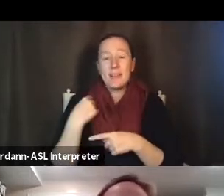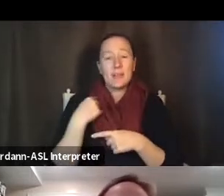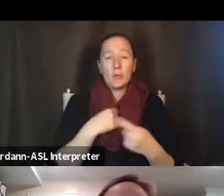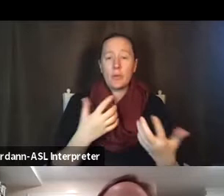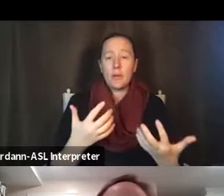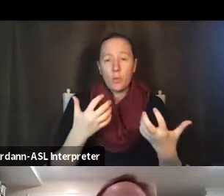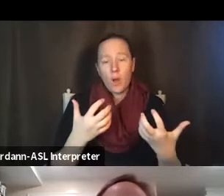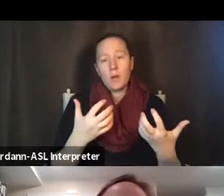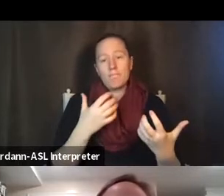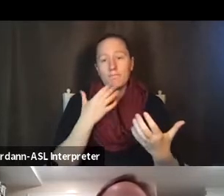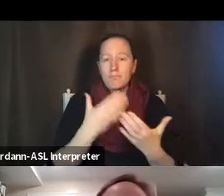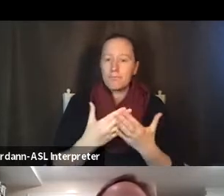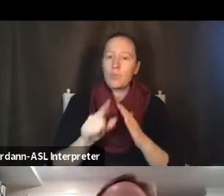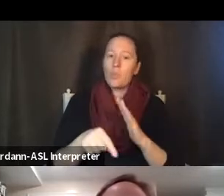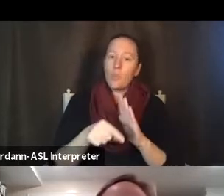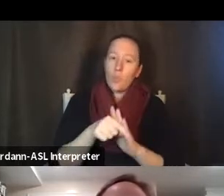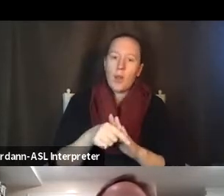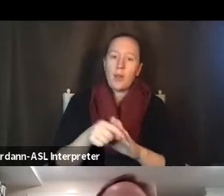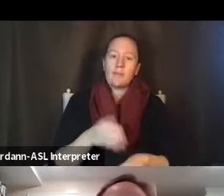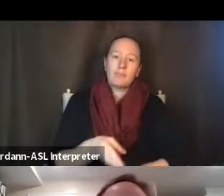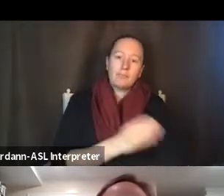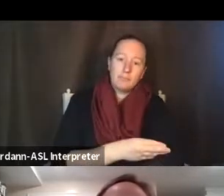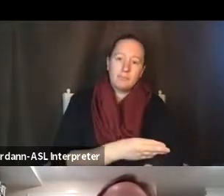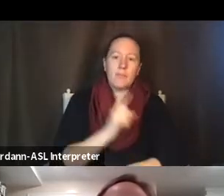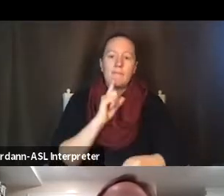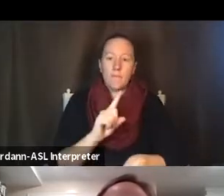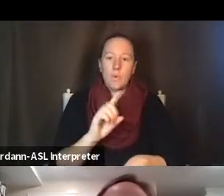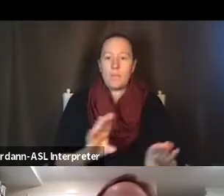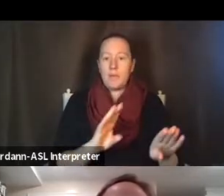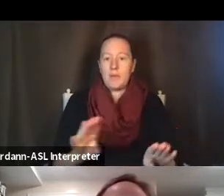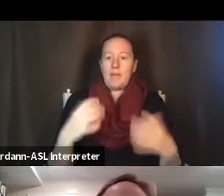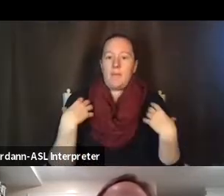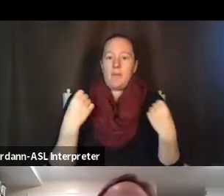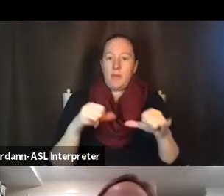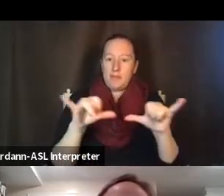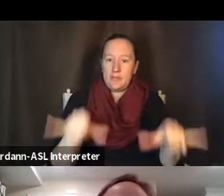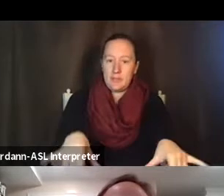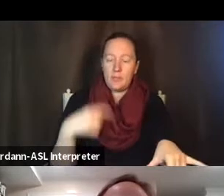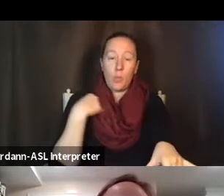a good quality reform on the behavioral health system, and we need robust data and